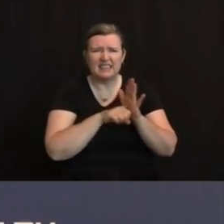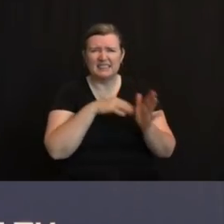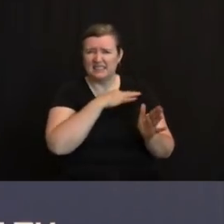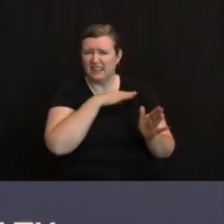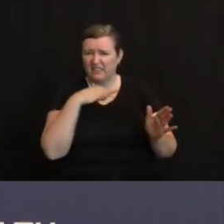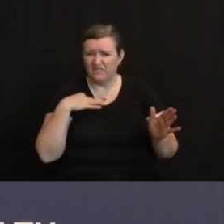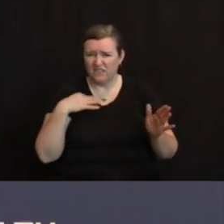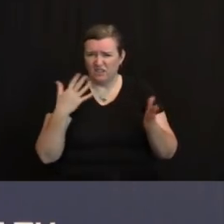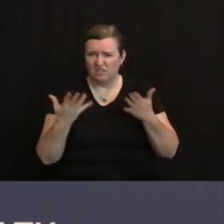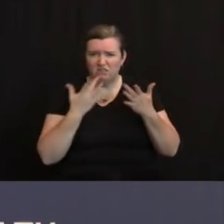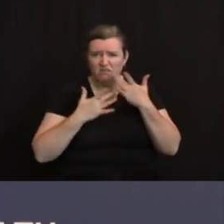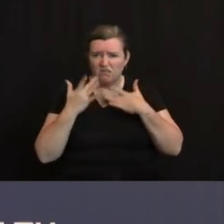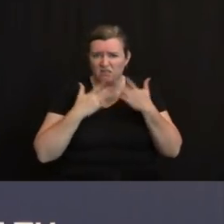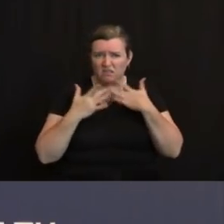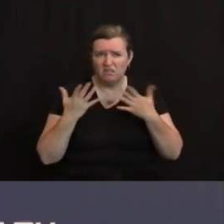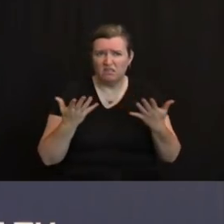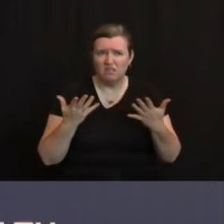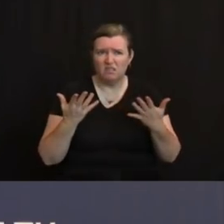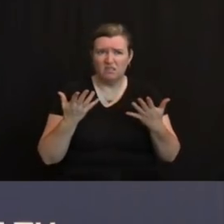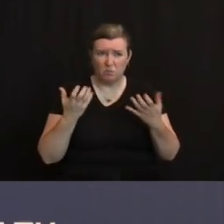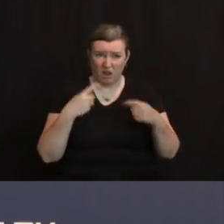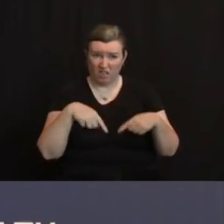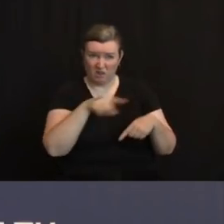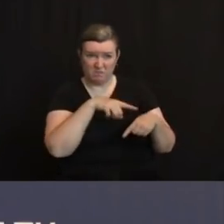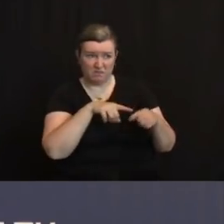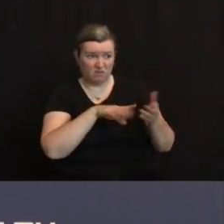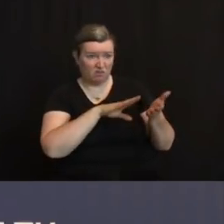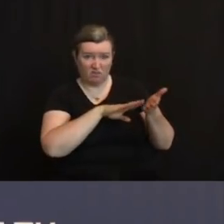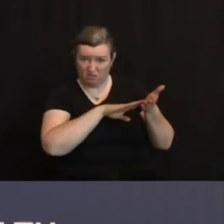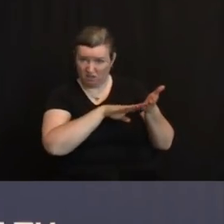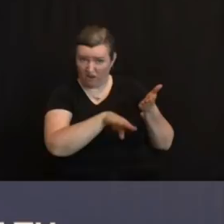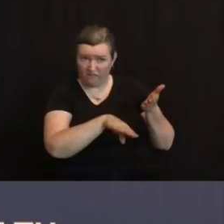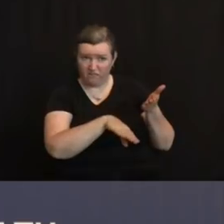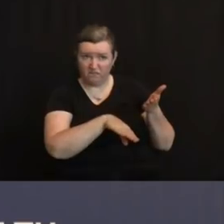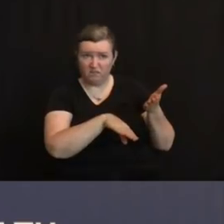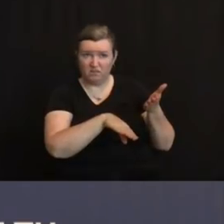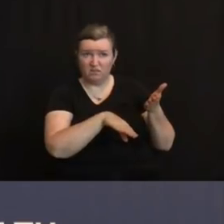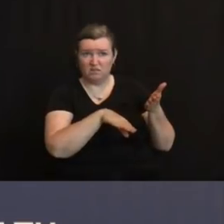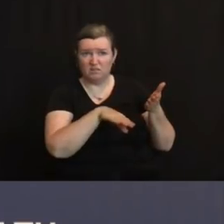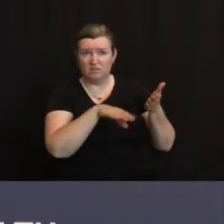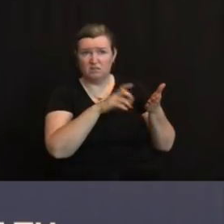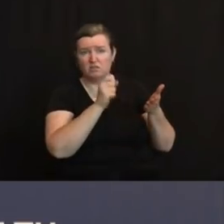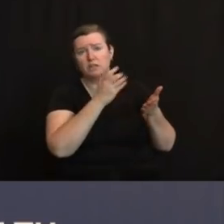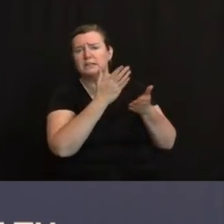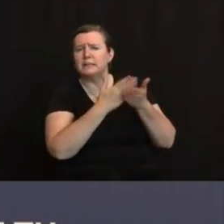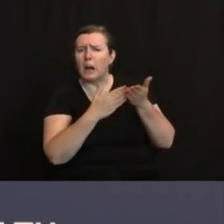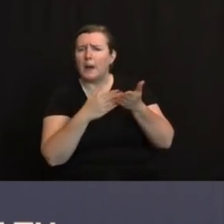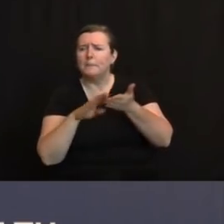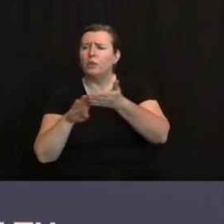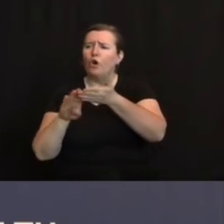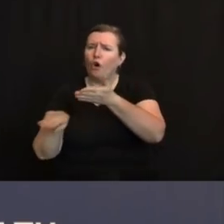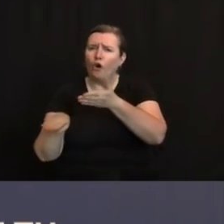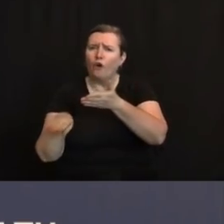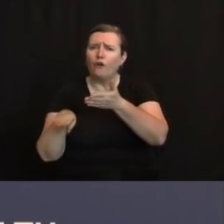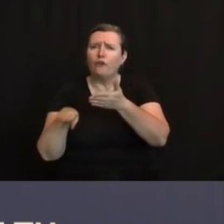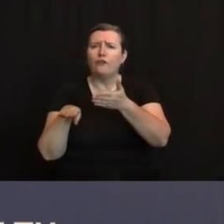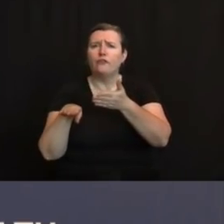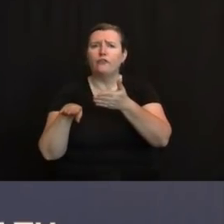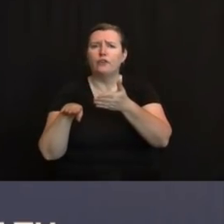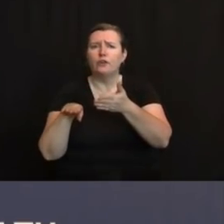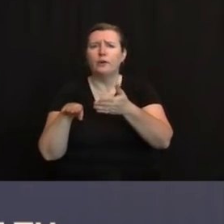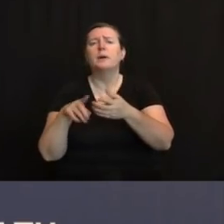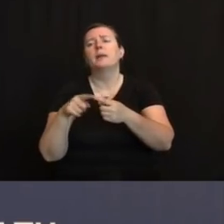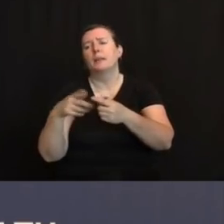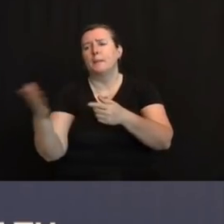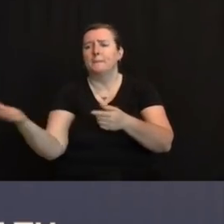to spread out the days off? Thank you. Okay, there's a lot on there. I'm going to ask Pat